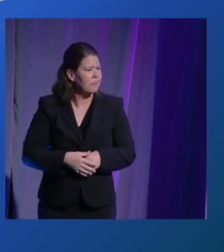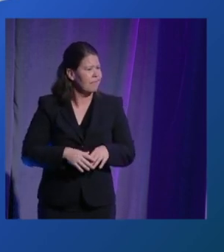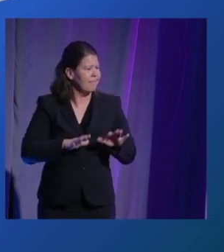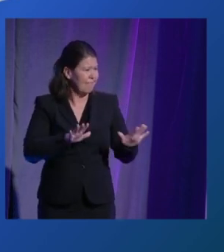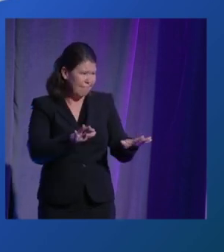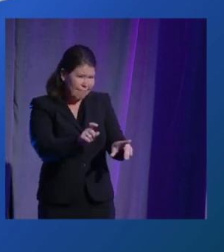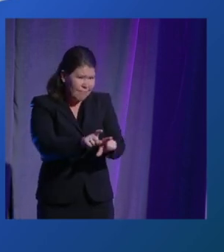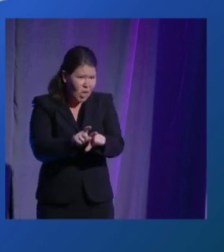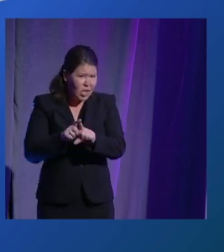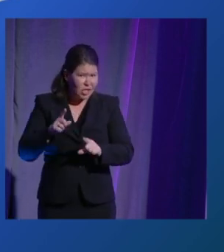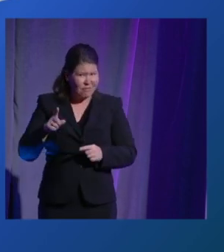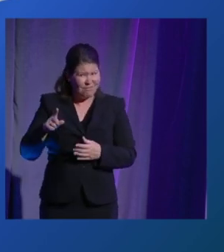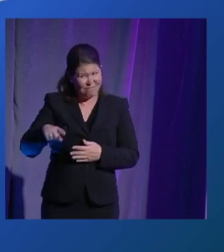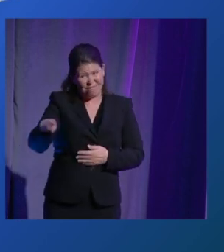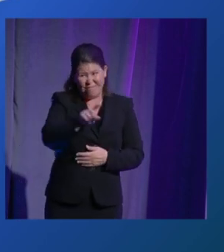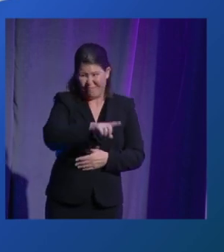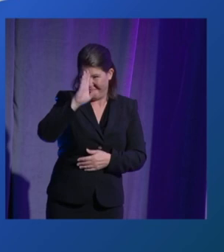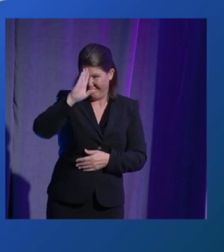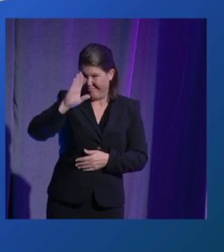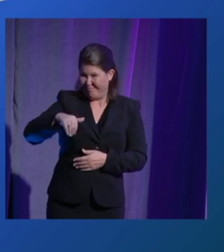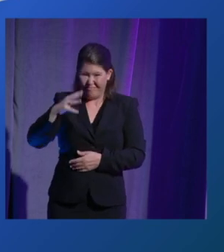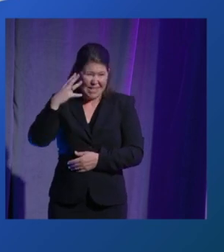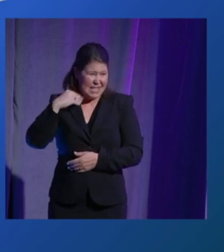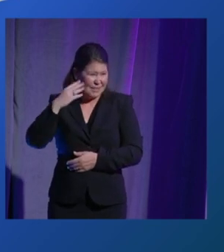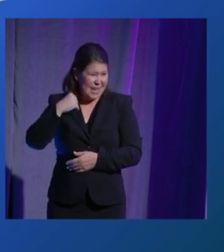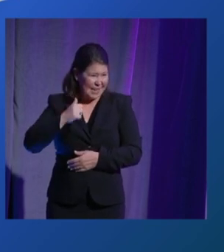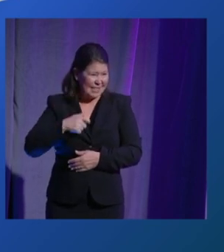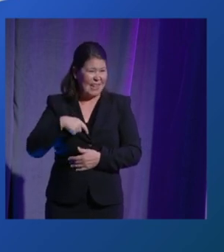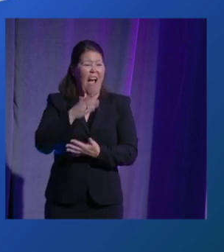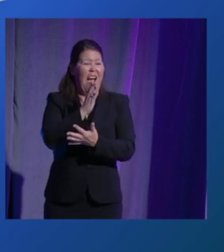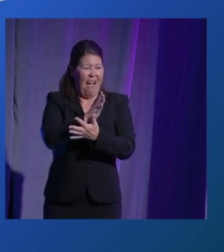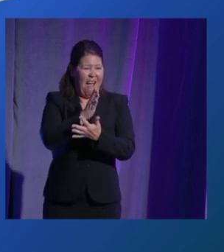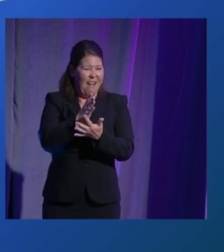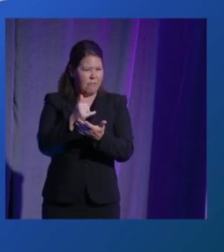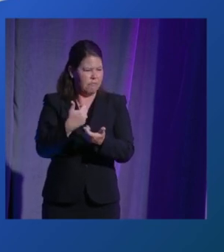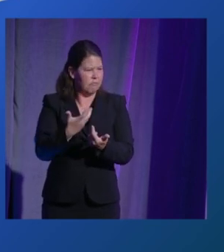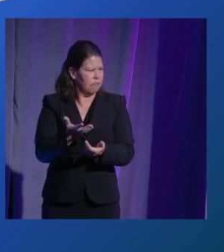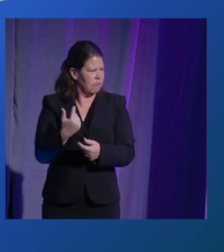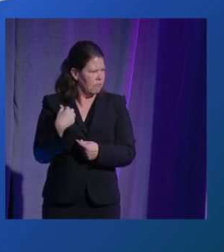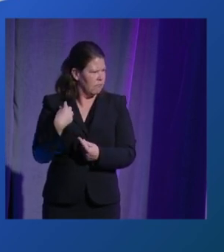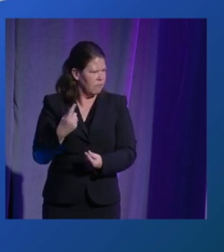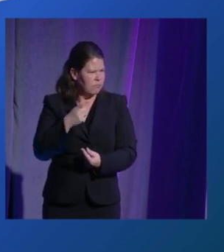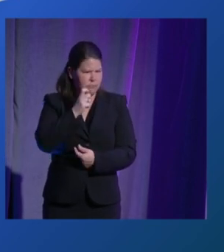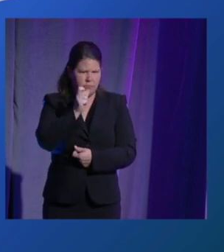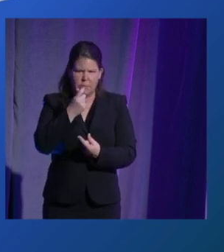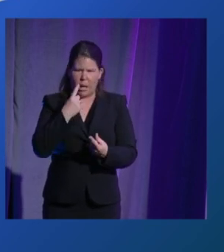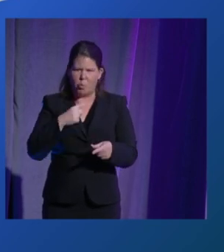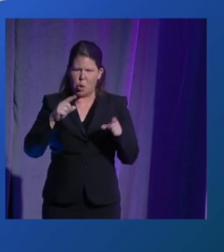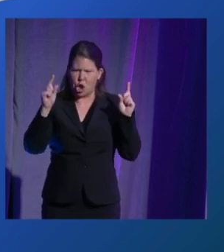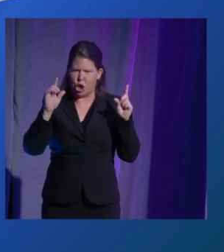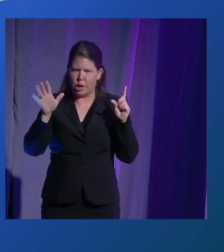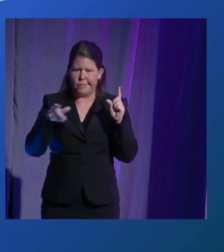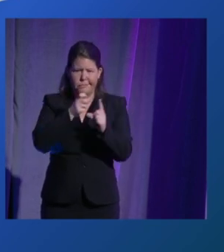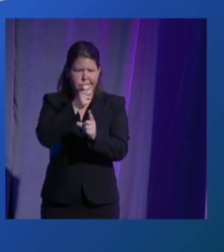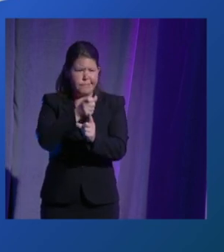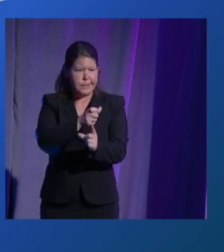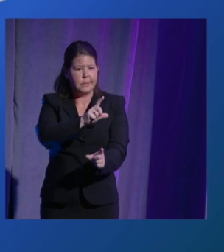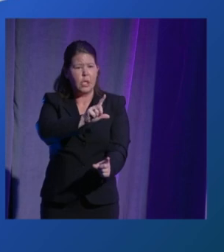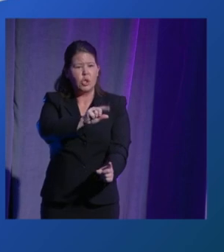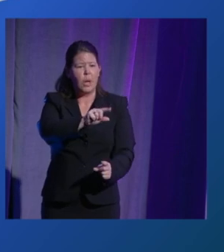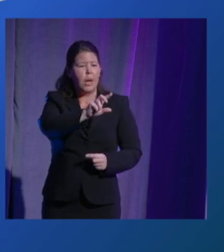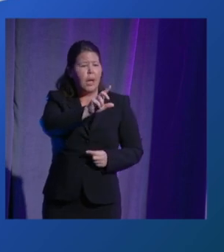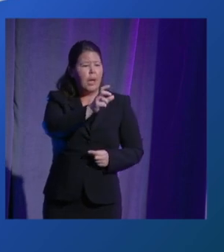field long enough that we we know that things kind of didn't work for a really long time in general in computer vision until about 2012 things